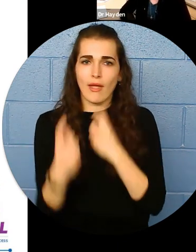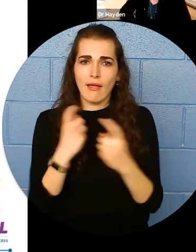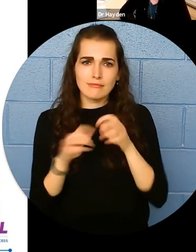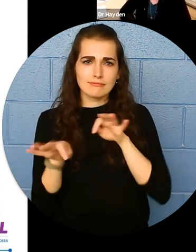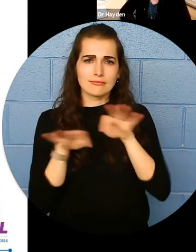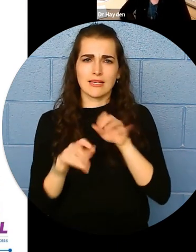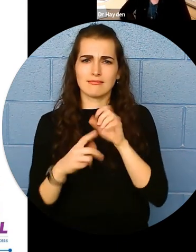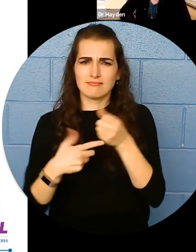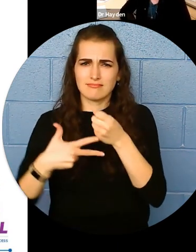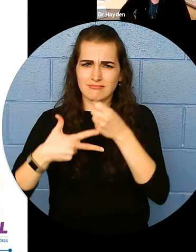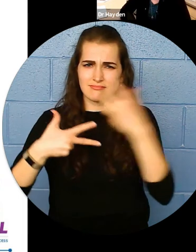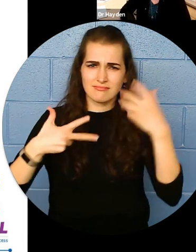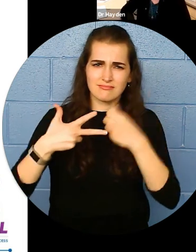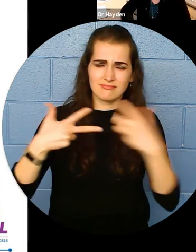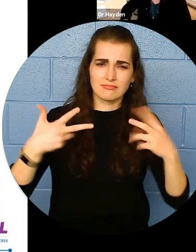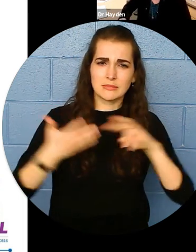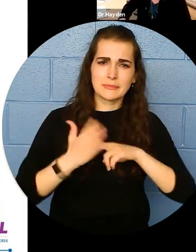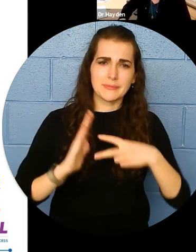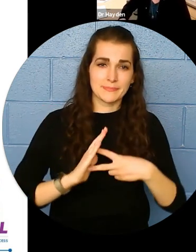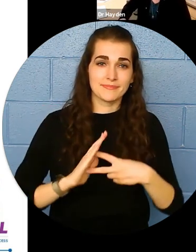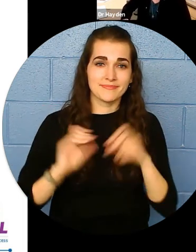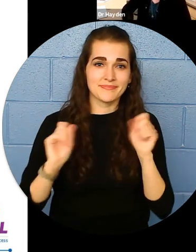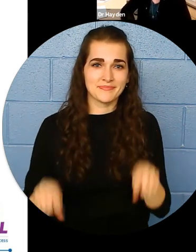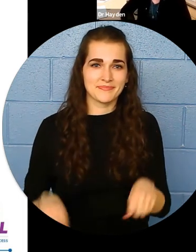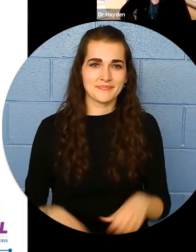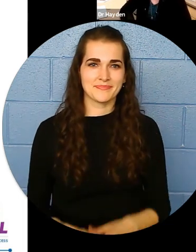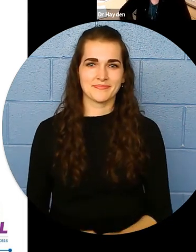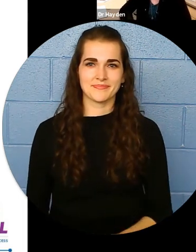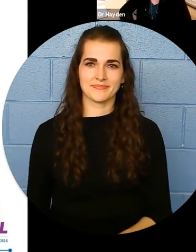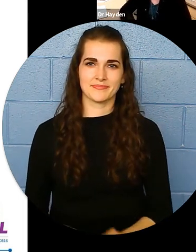explain exactly what each of your choices is.